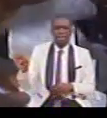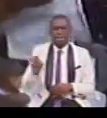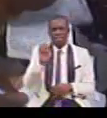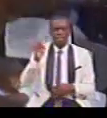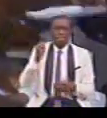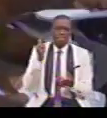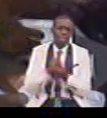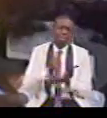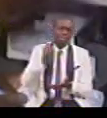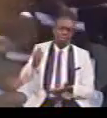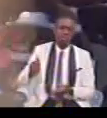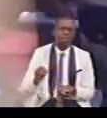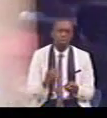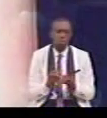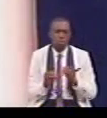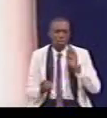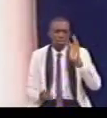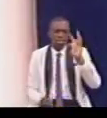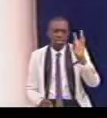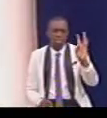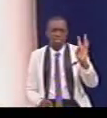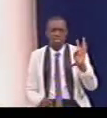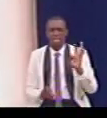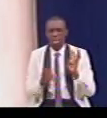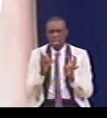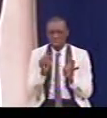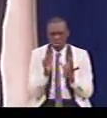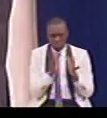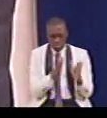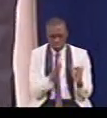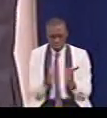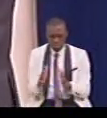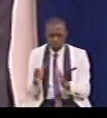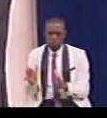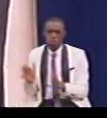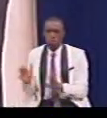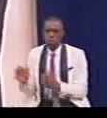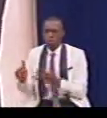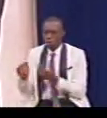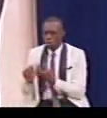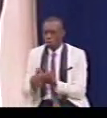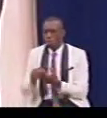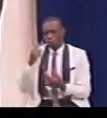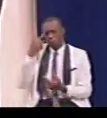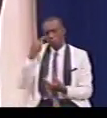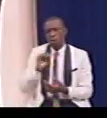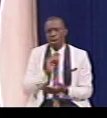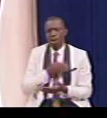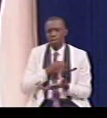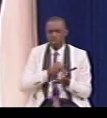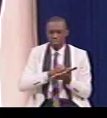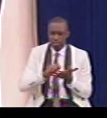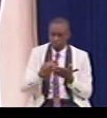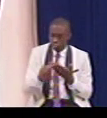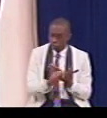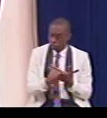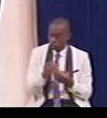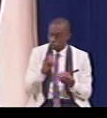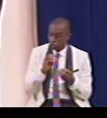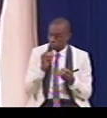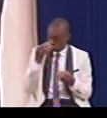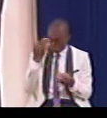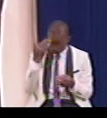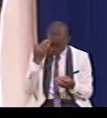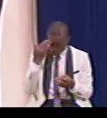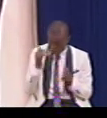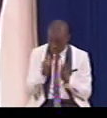sanctification what do I do how do I prepare we know that when somebody needs to get saved there's a preparation he hears the word of